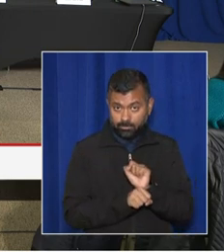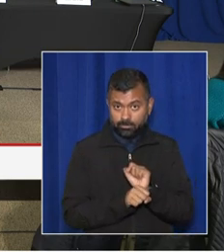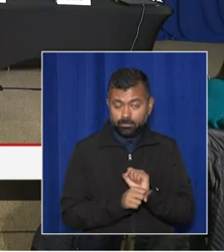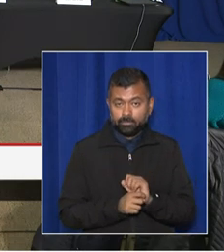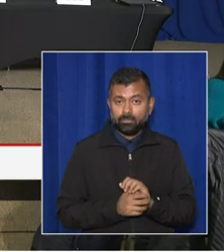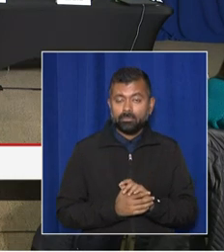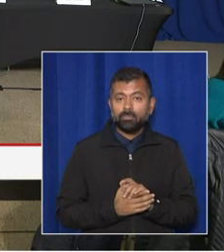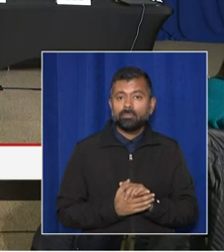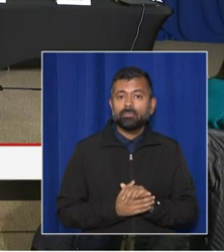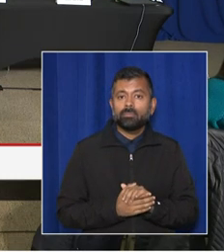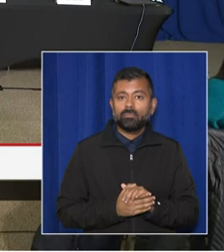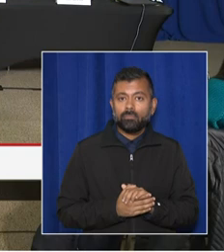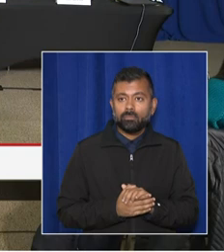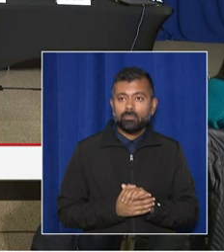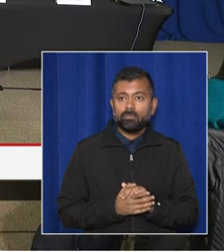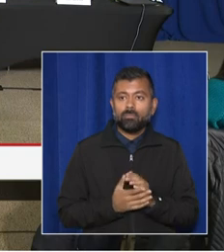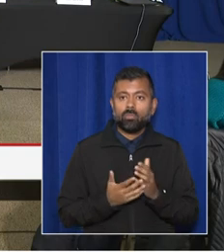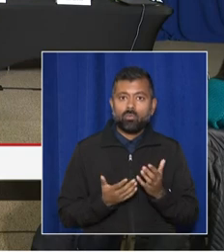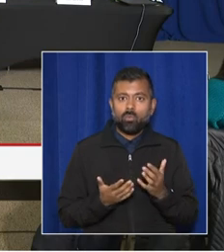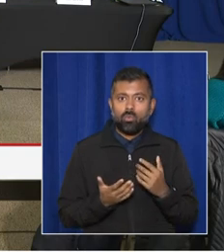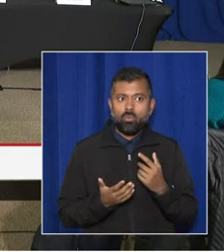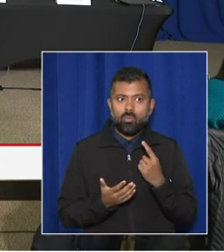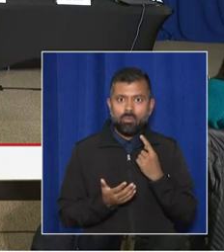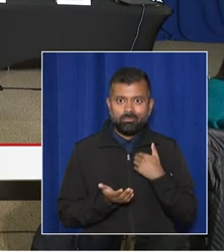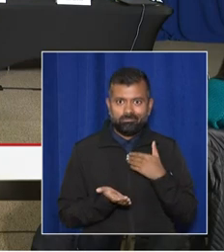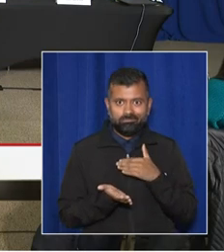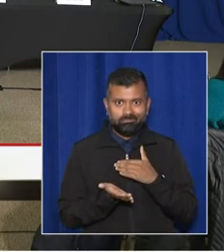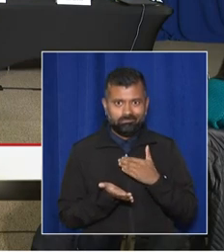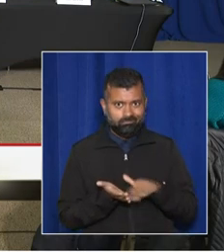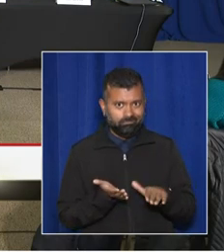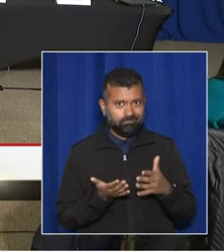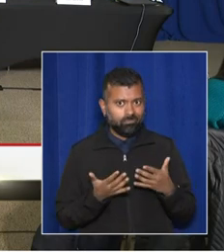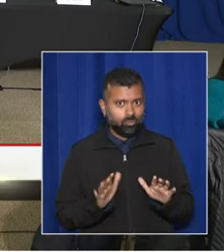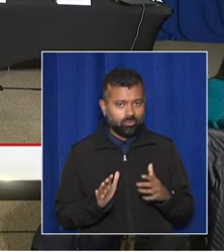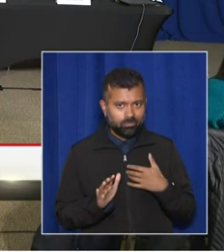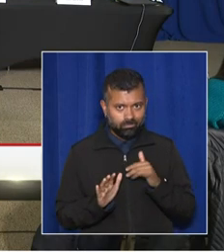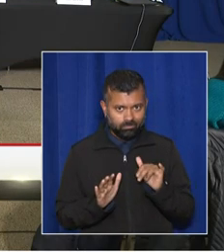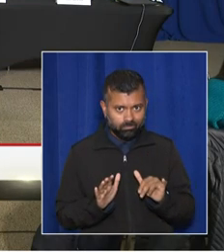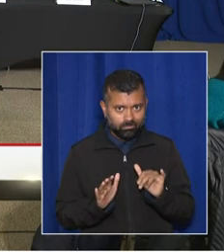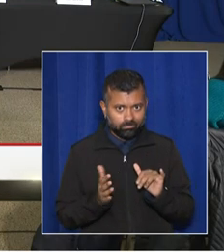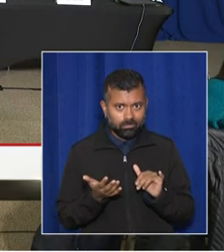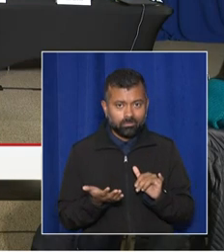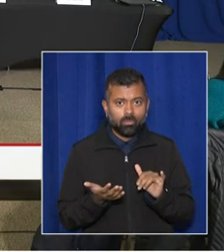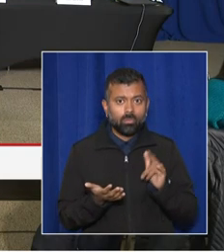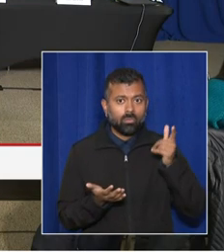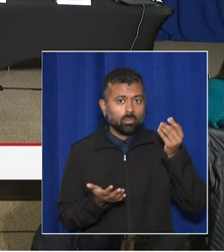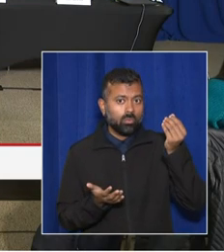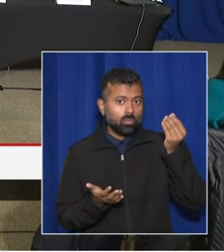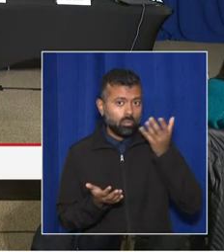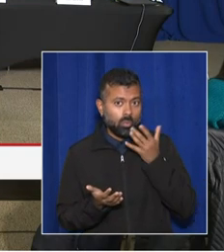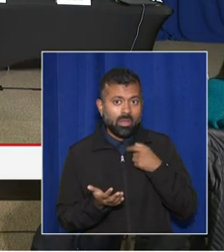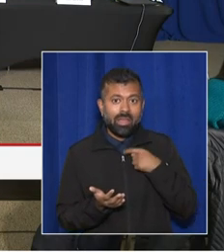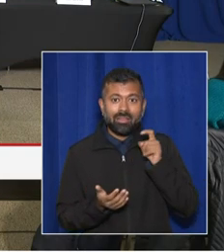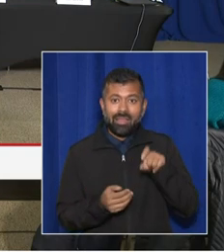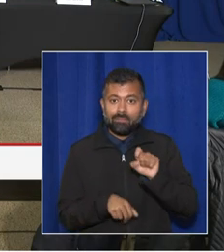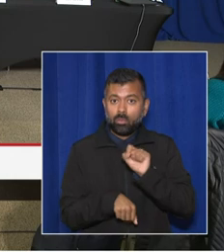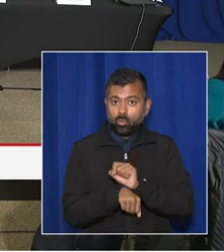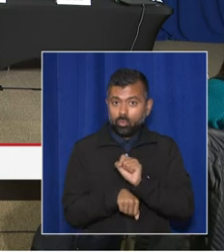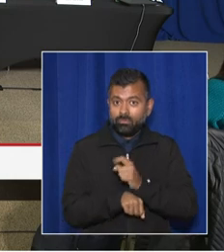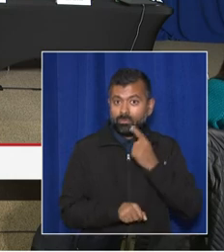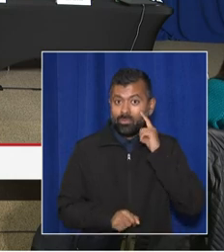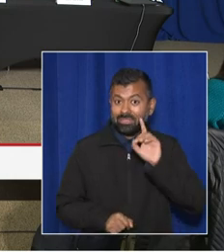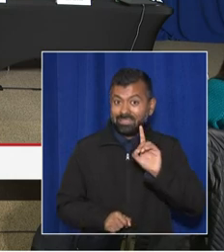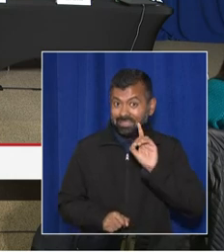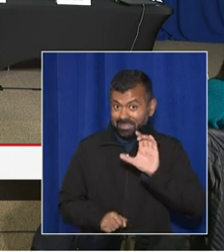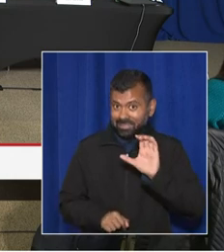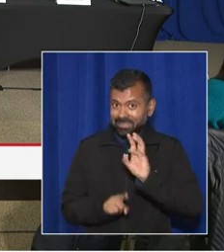for unemployment, and I was told that I have to have worked in D.C. for 6 months to claim uninsurance in D.C. And I want to know if